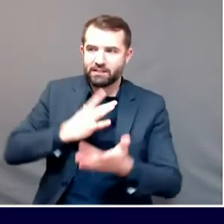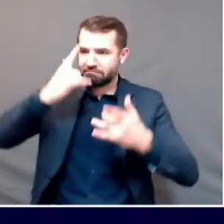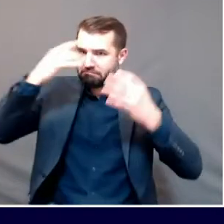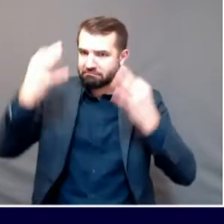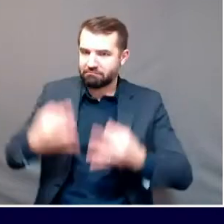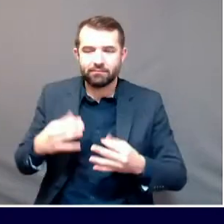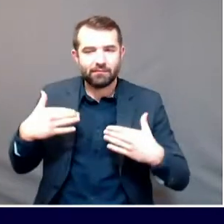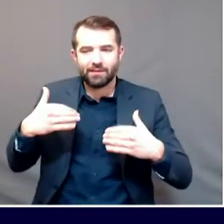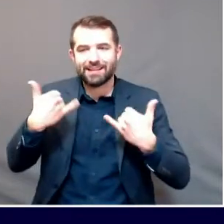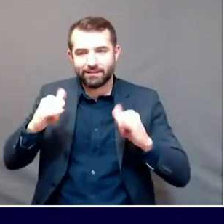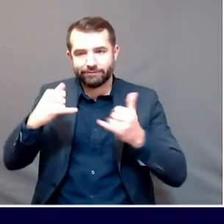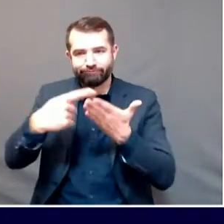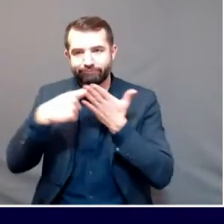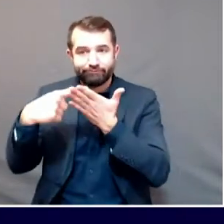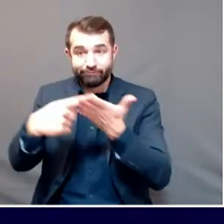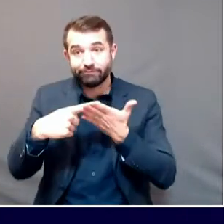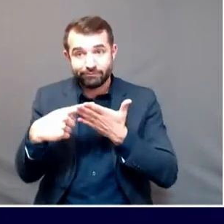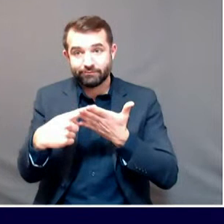Great, thank you. Thank you.